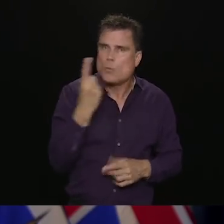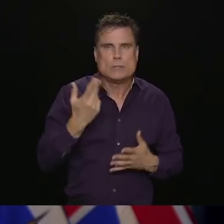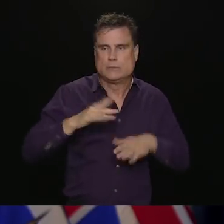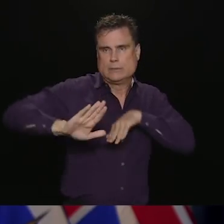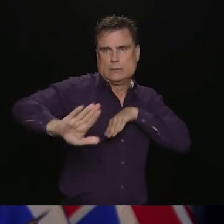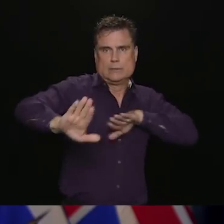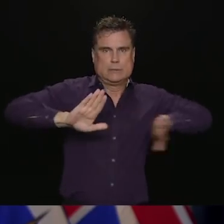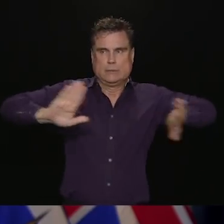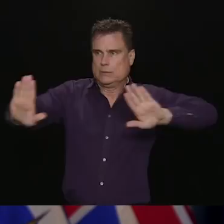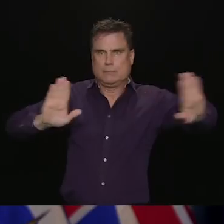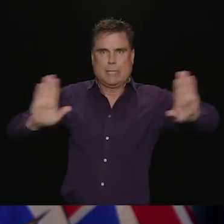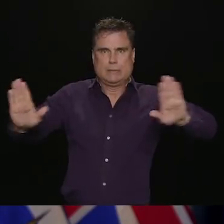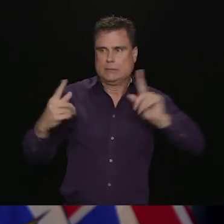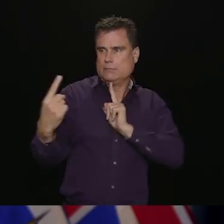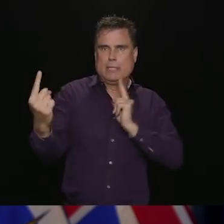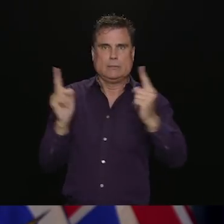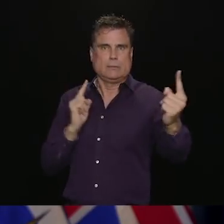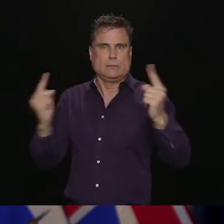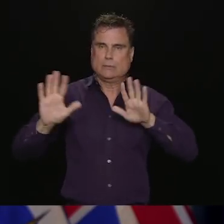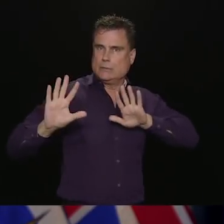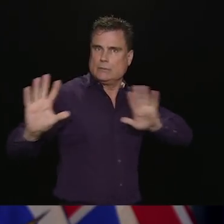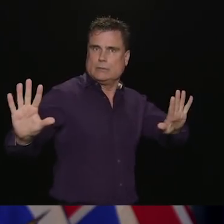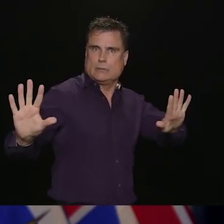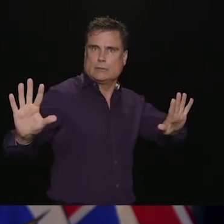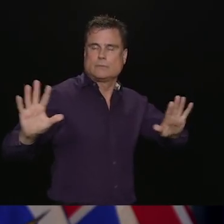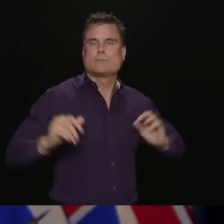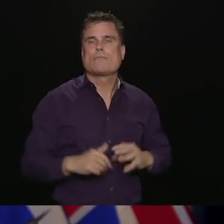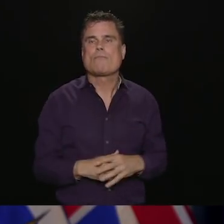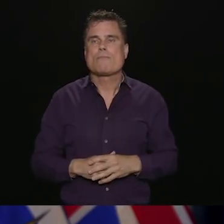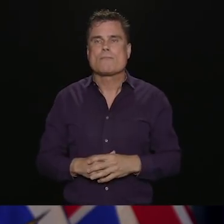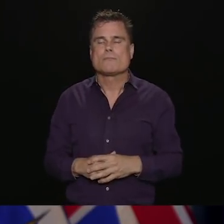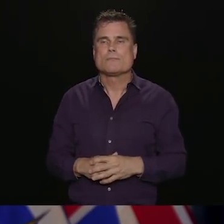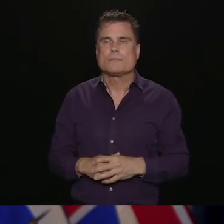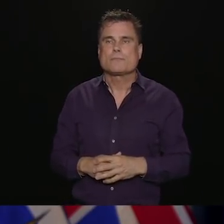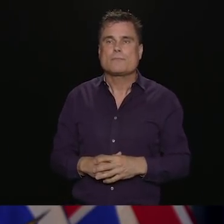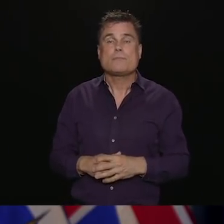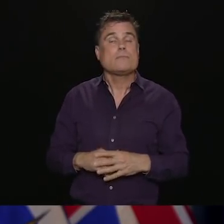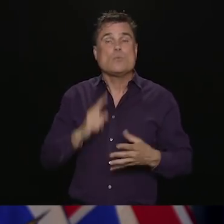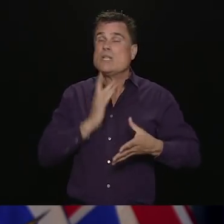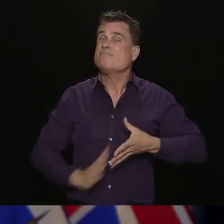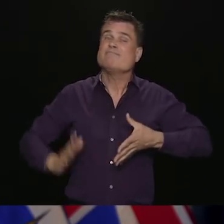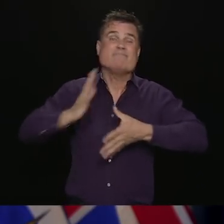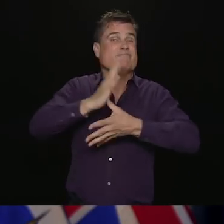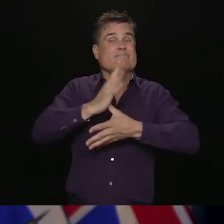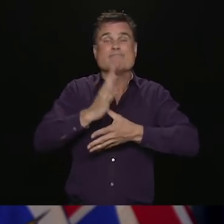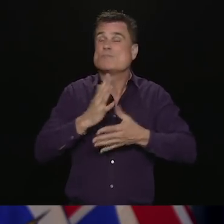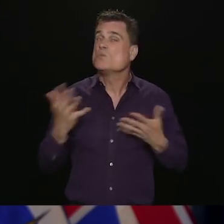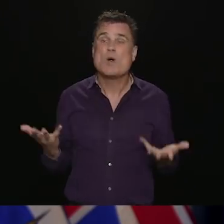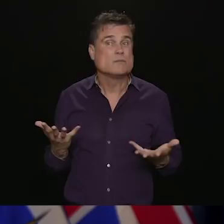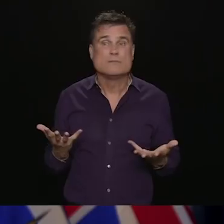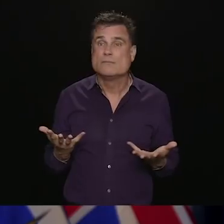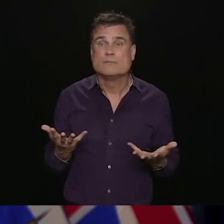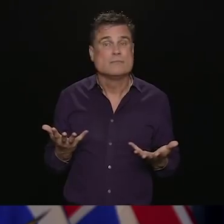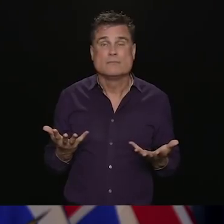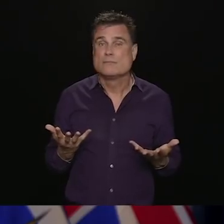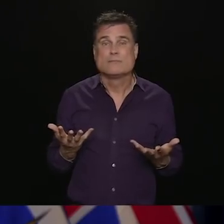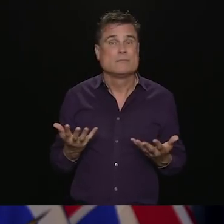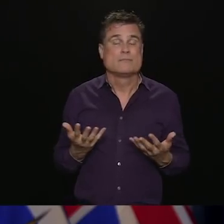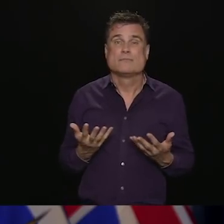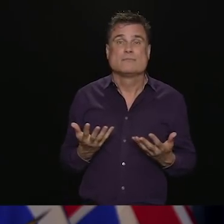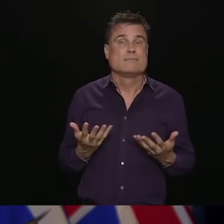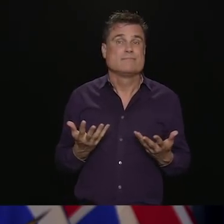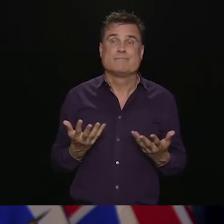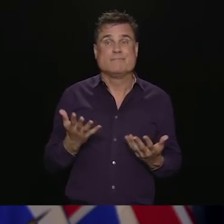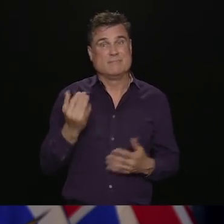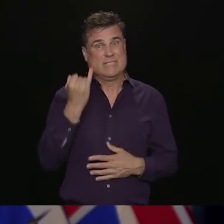have in place for safe social interactions. So number one, of course, is making sure we never go out and go